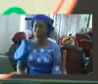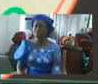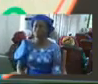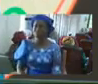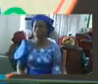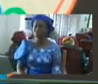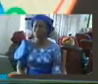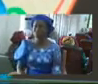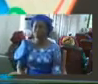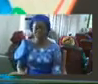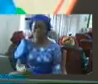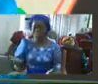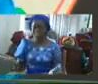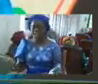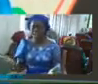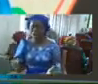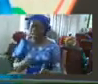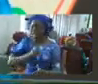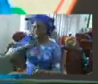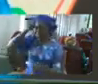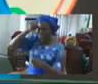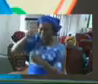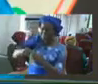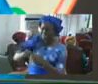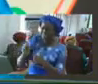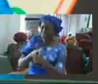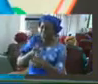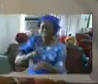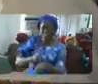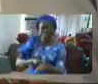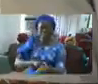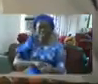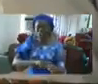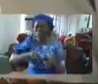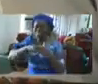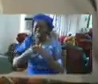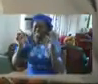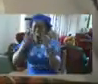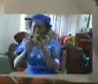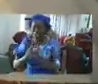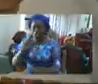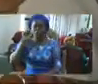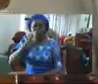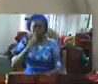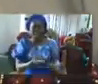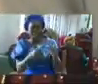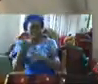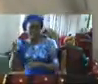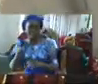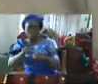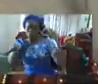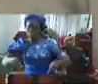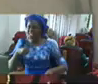enough. Amen. I remember the first time that during the convention, a woman came forward and said she wanted